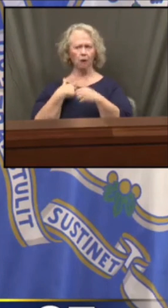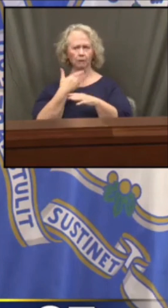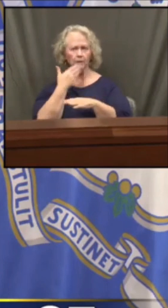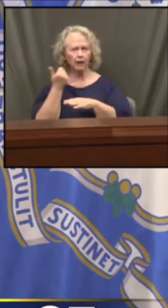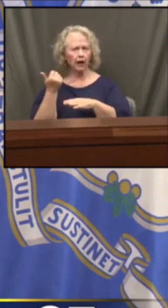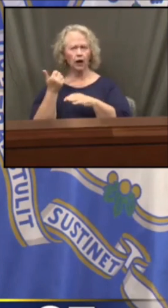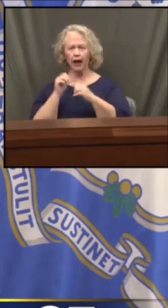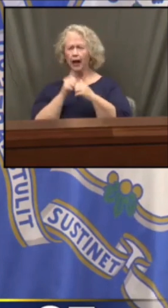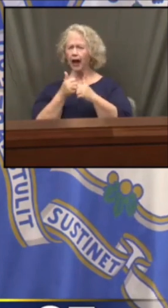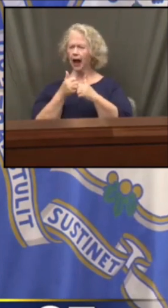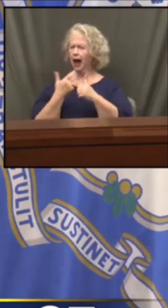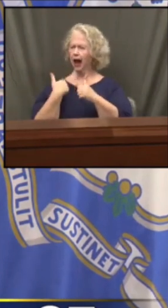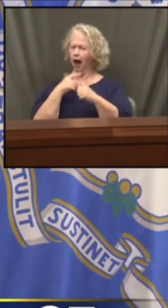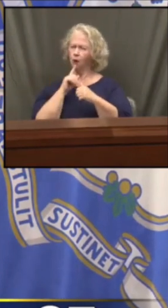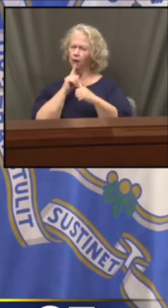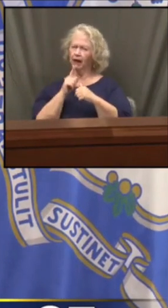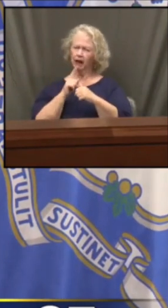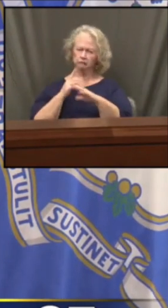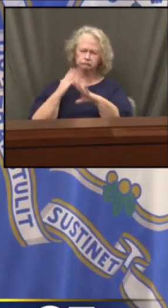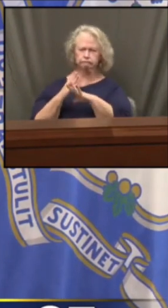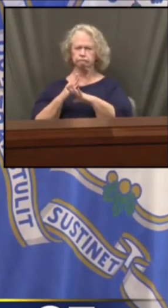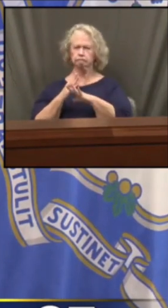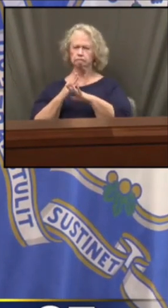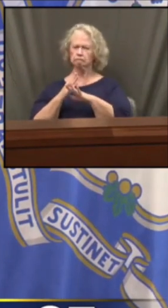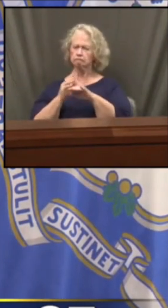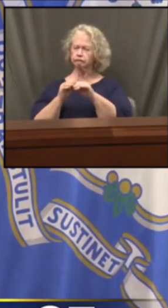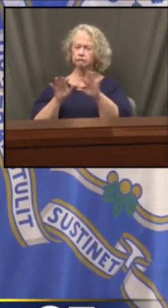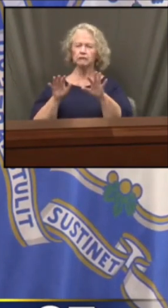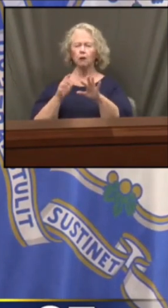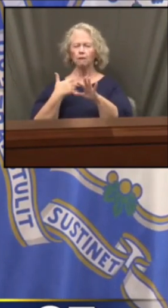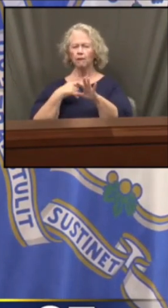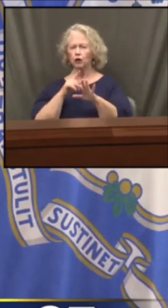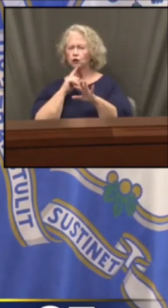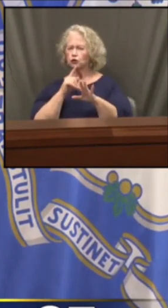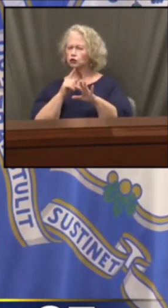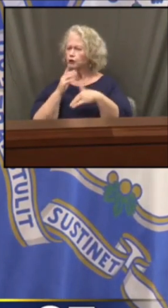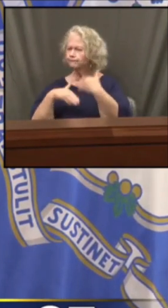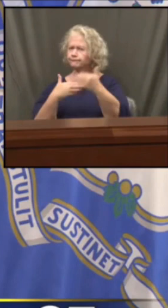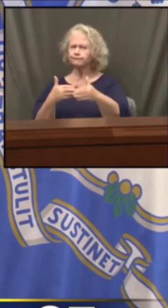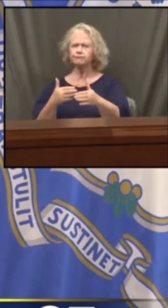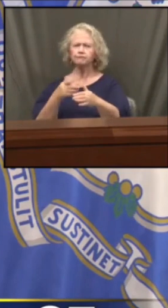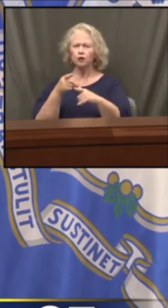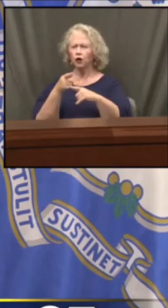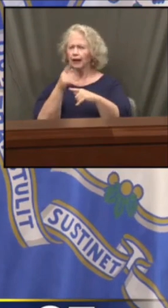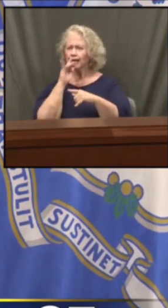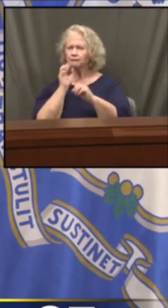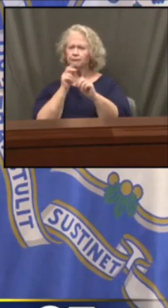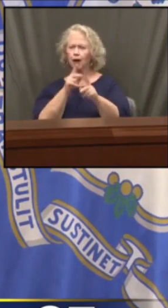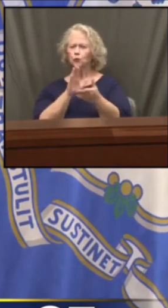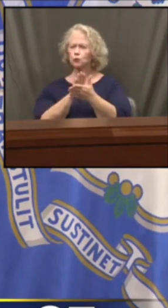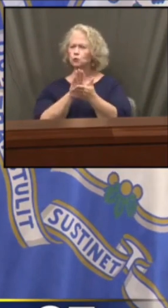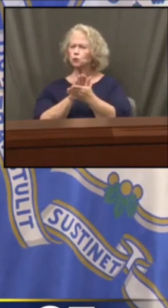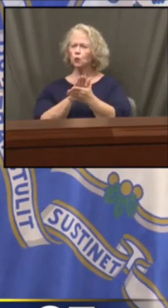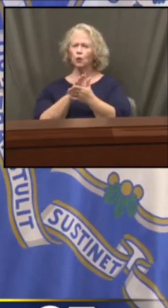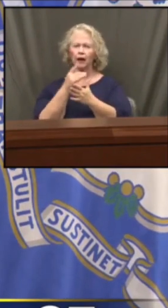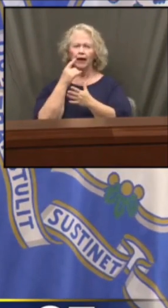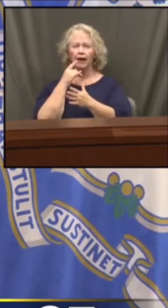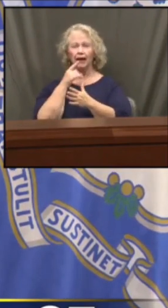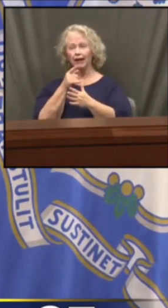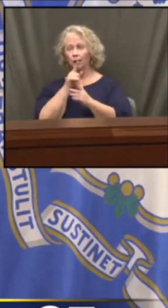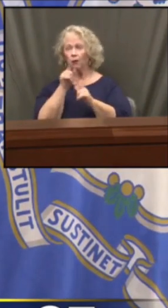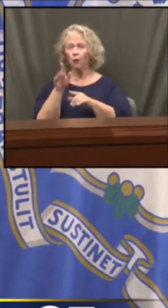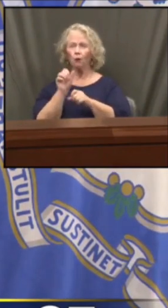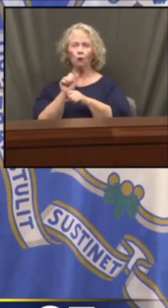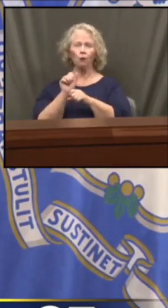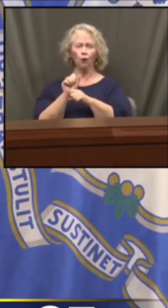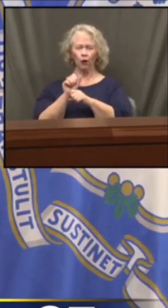doing going forward. Make sure your kids can get back to school safely and you can stay at work safely. That said,